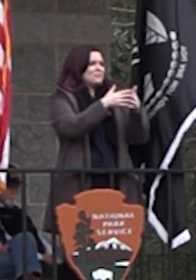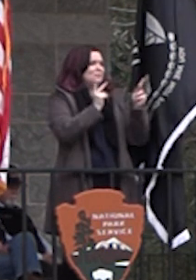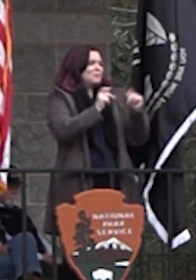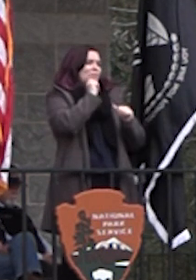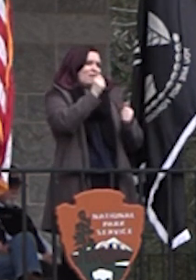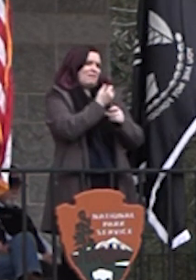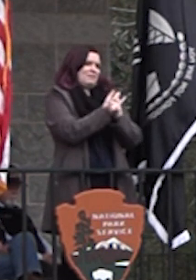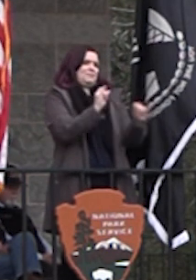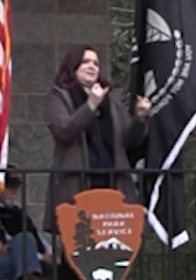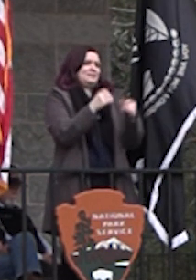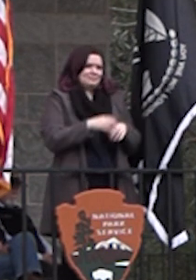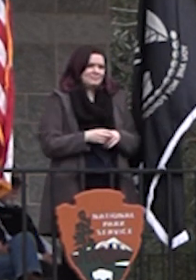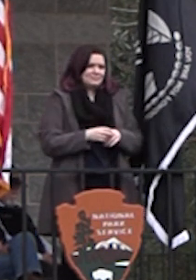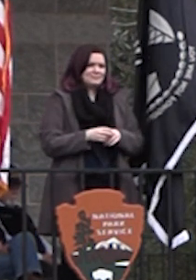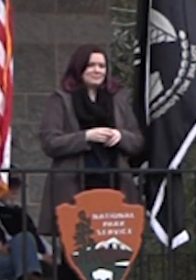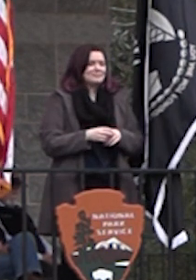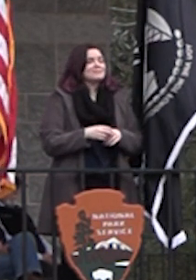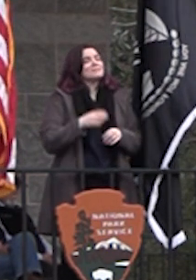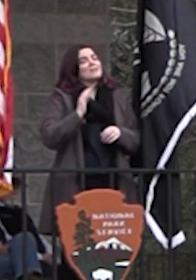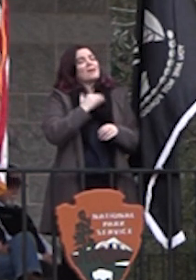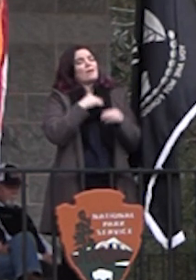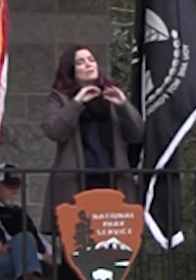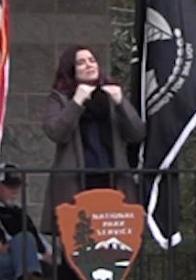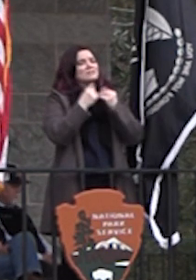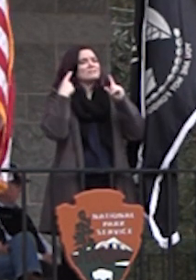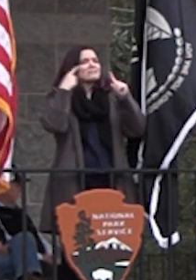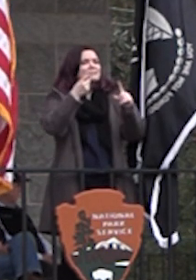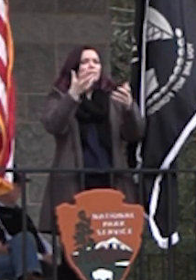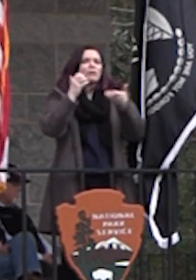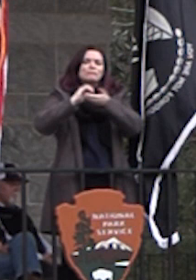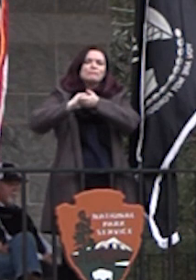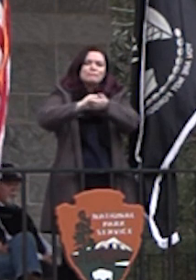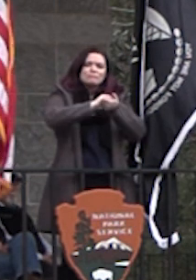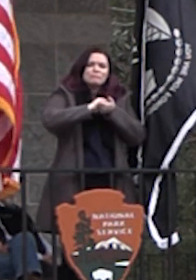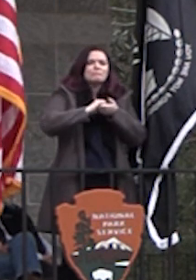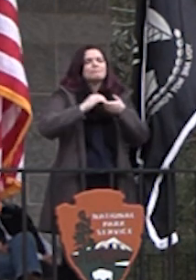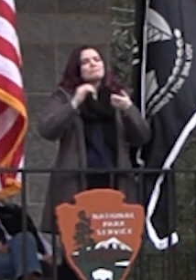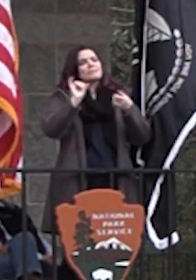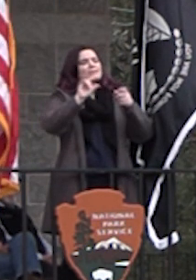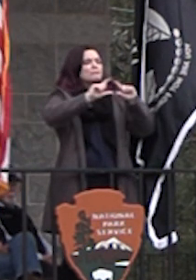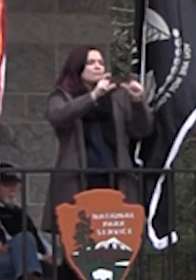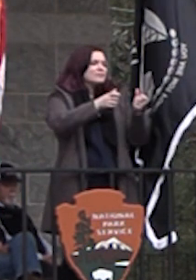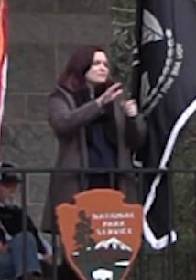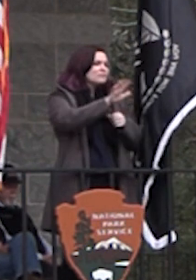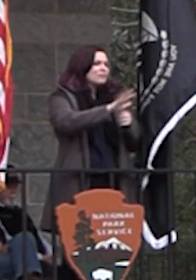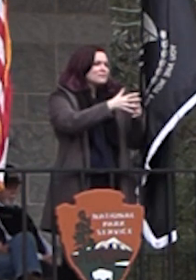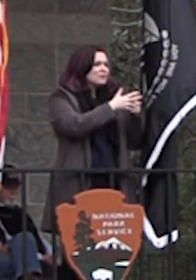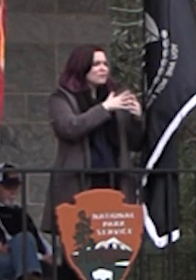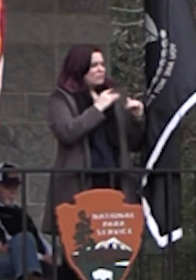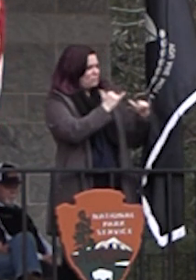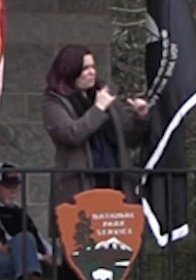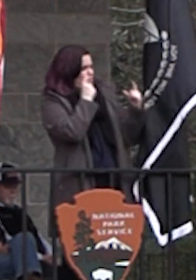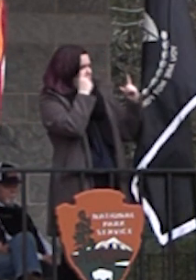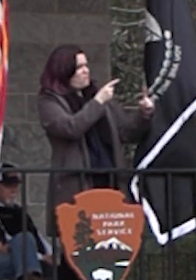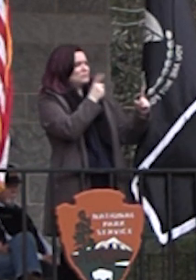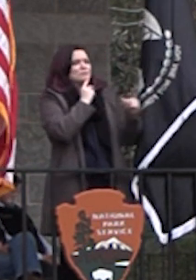Sons of the American Revolution seeks to foster cooperative arrangements with patriotic organizations such as Wreaths Across America in pursuit of our common goals